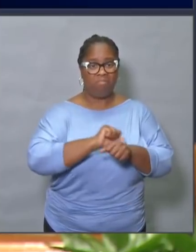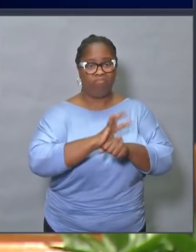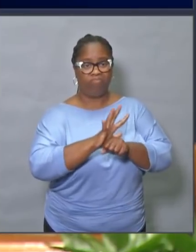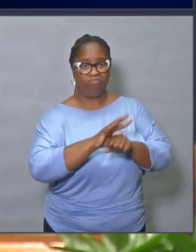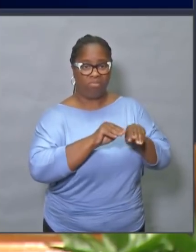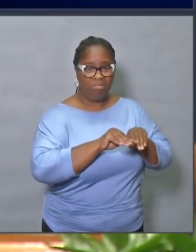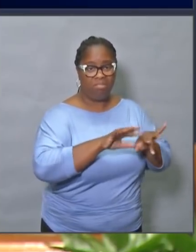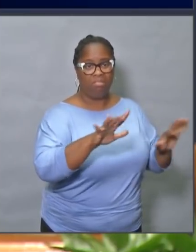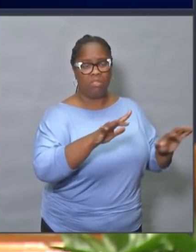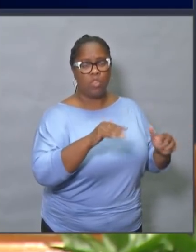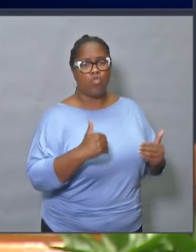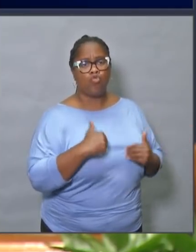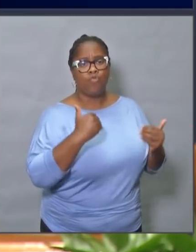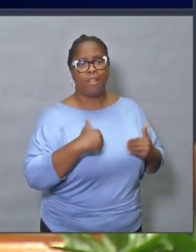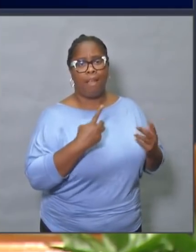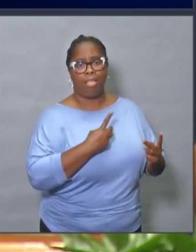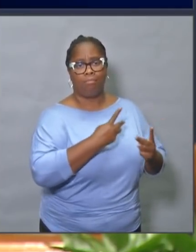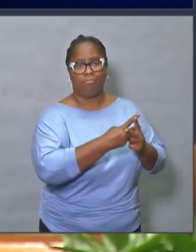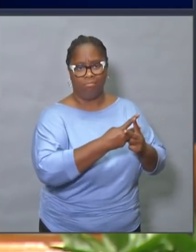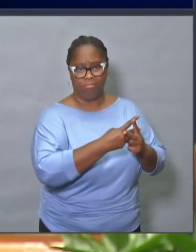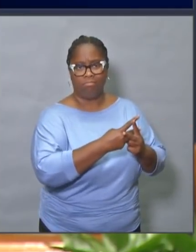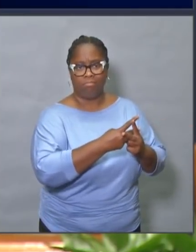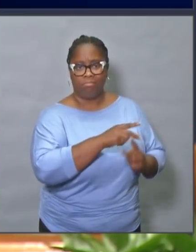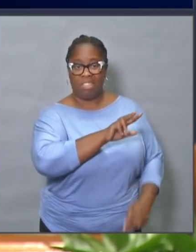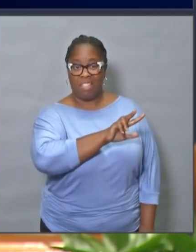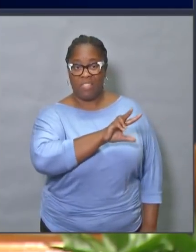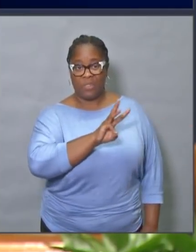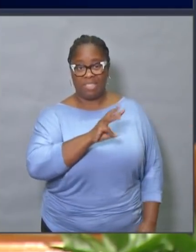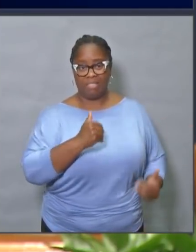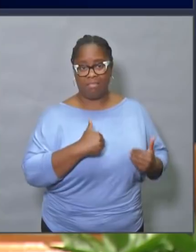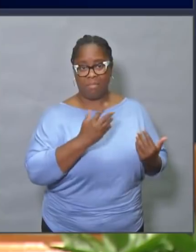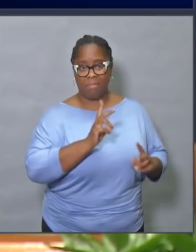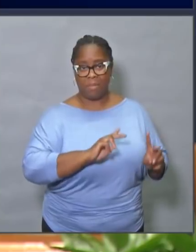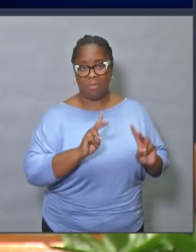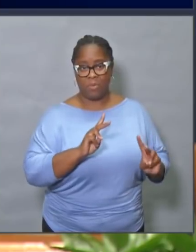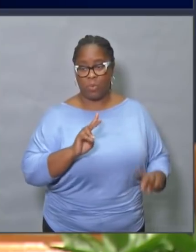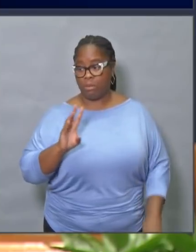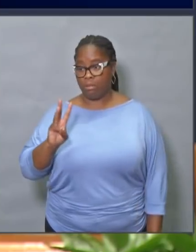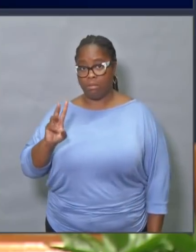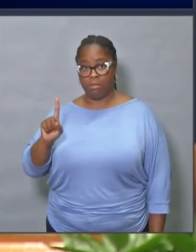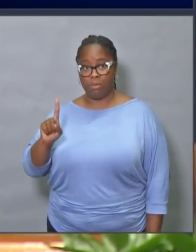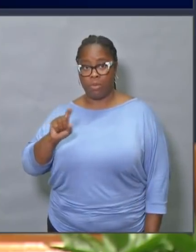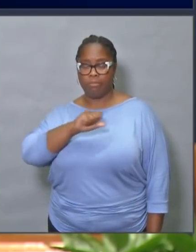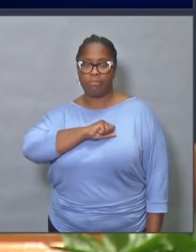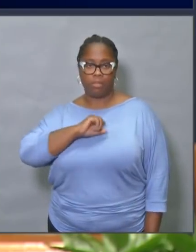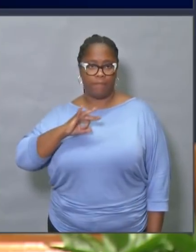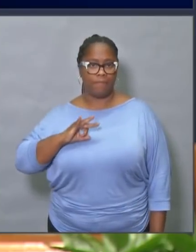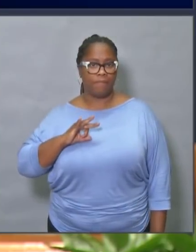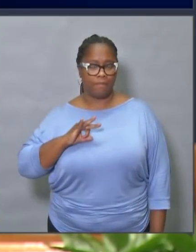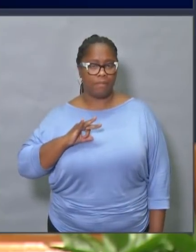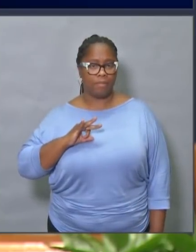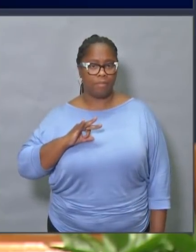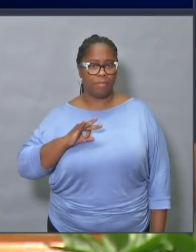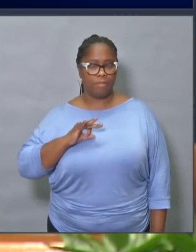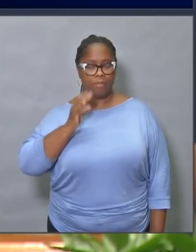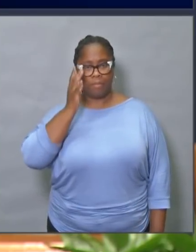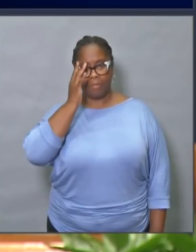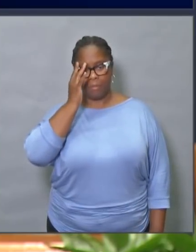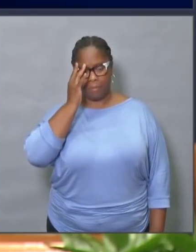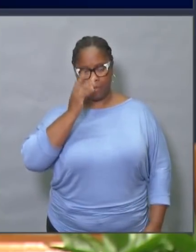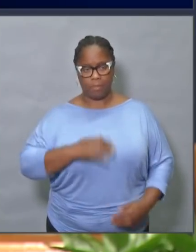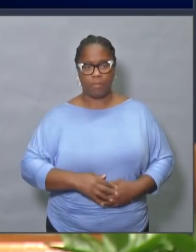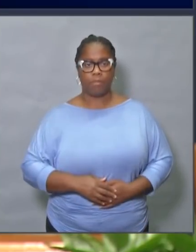juvenile facilities, 36 are among youth, and 61 are among staff. There